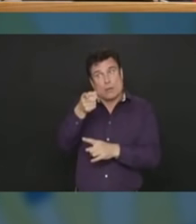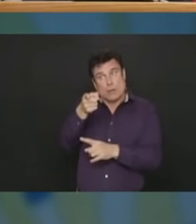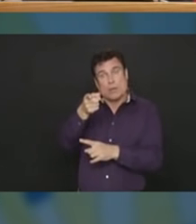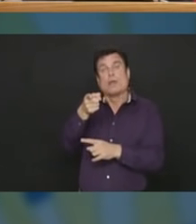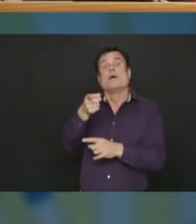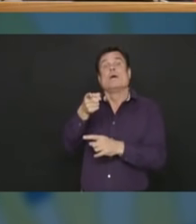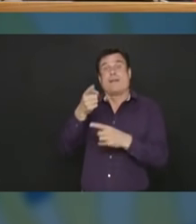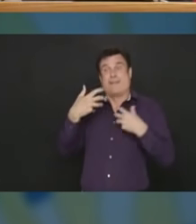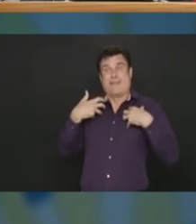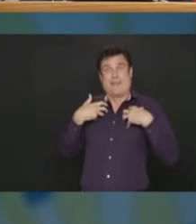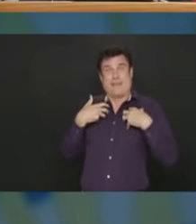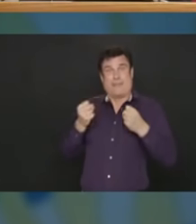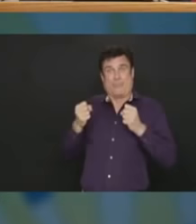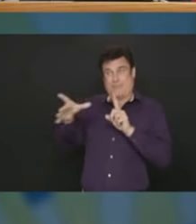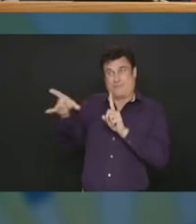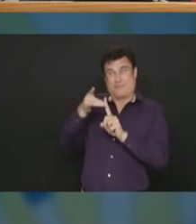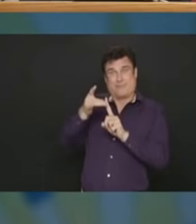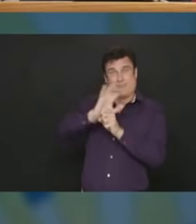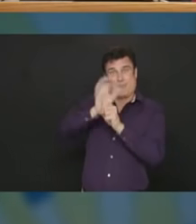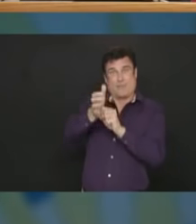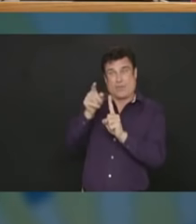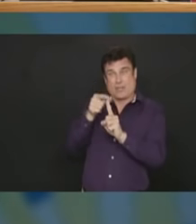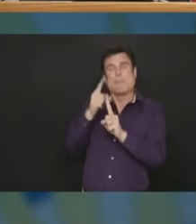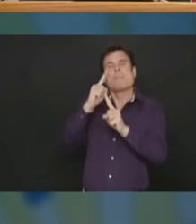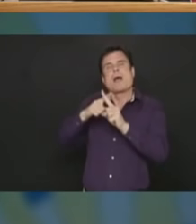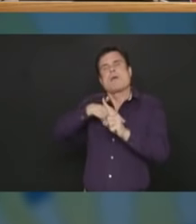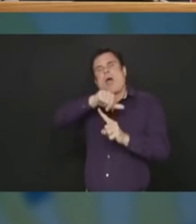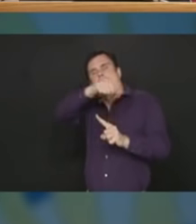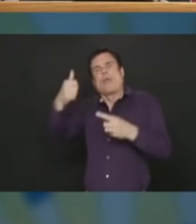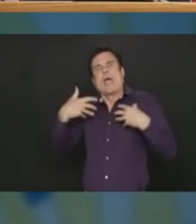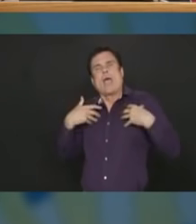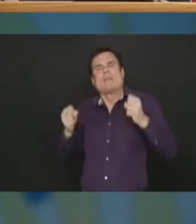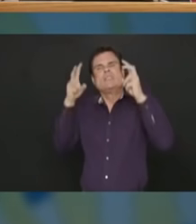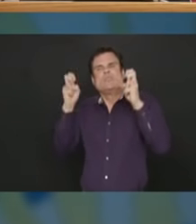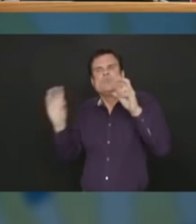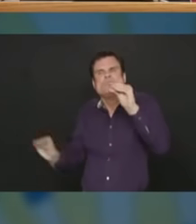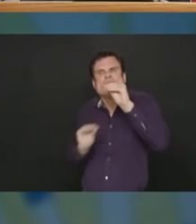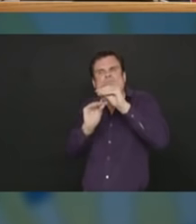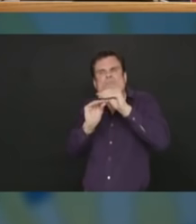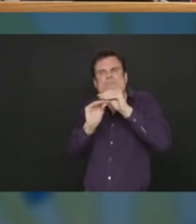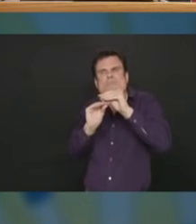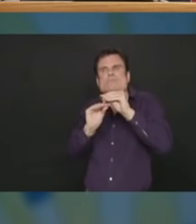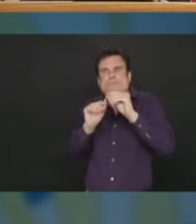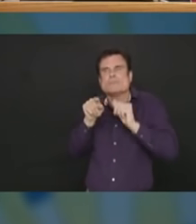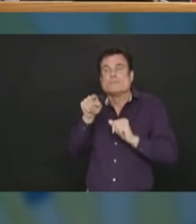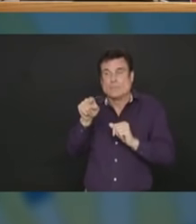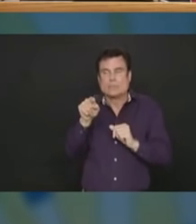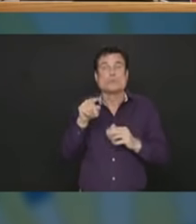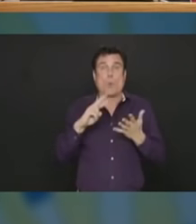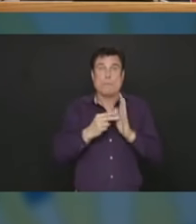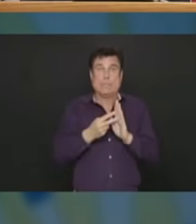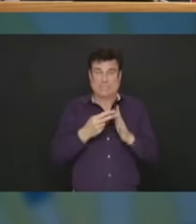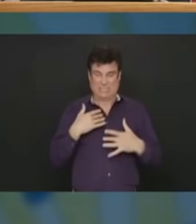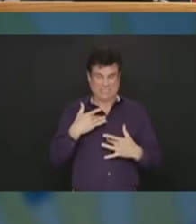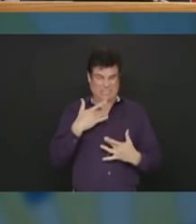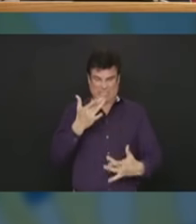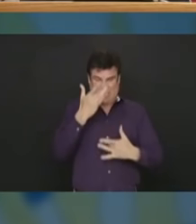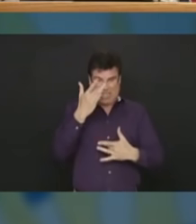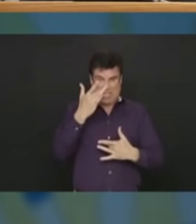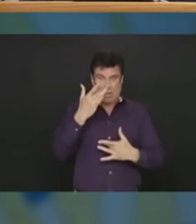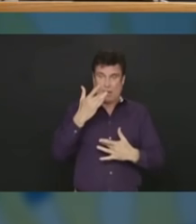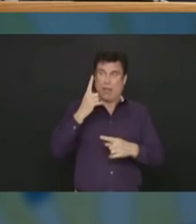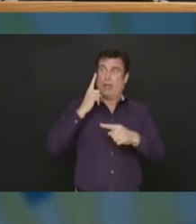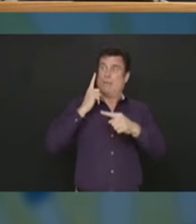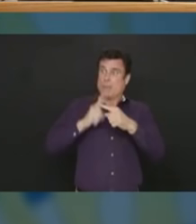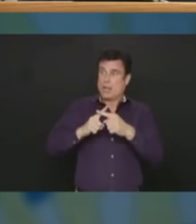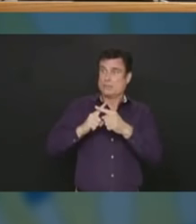can see is that of all cases, being over the age of 50, about 56% of all cases, and